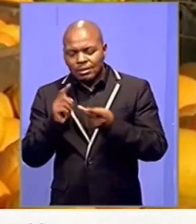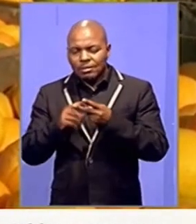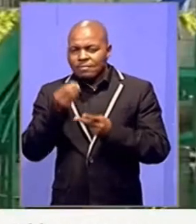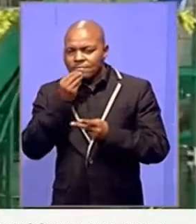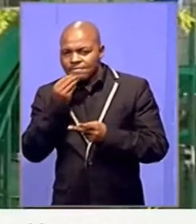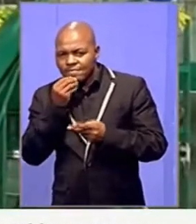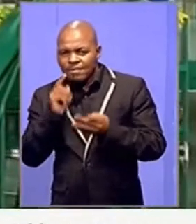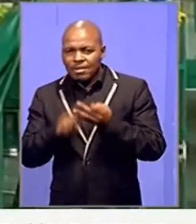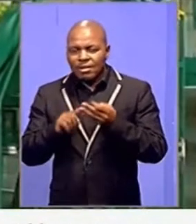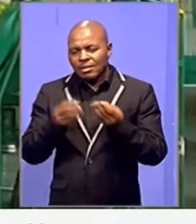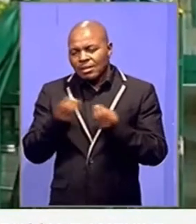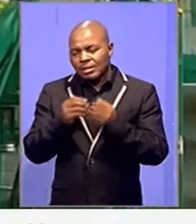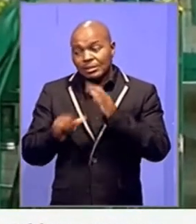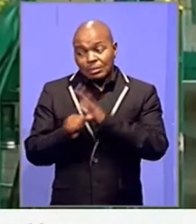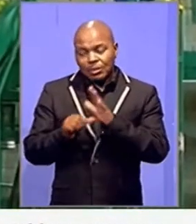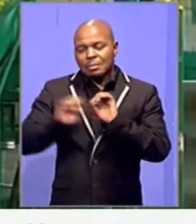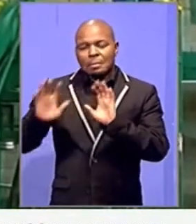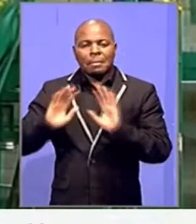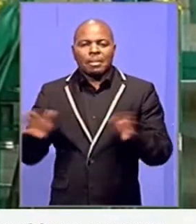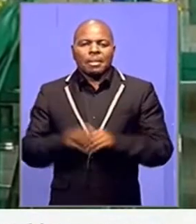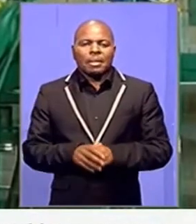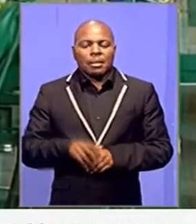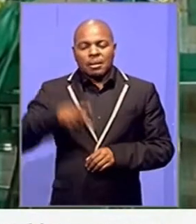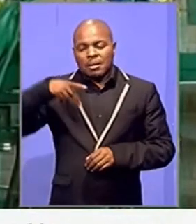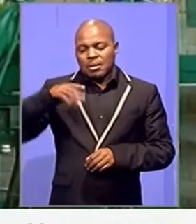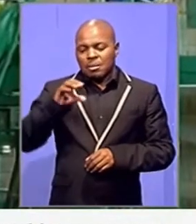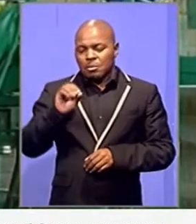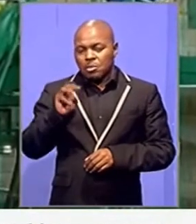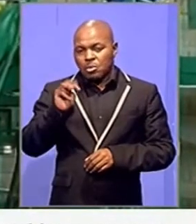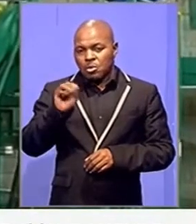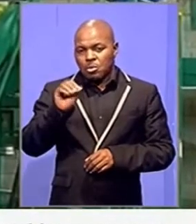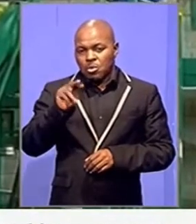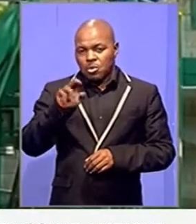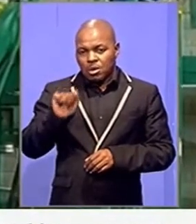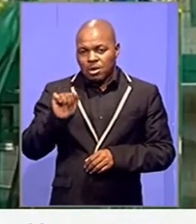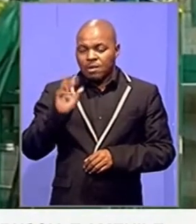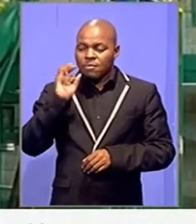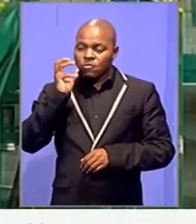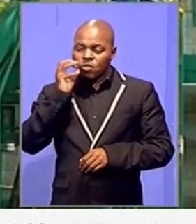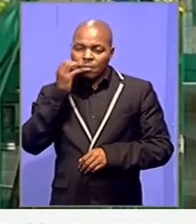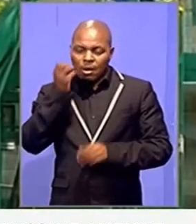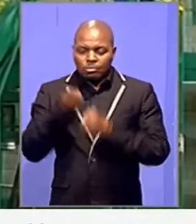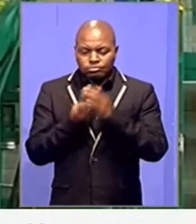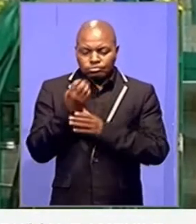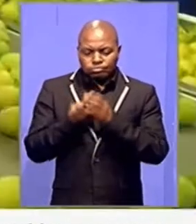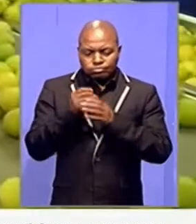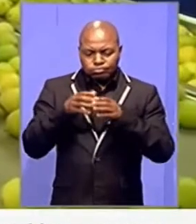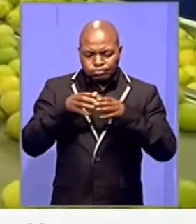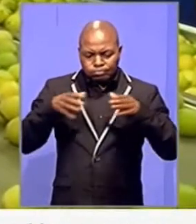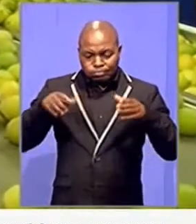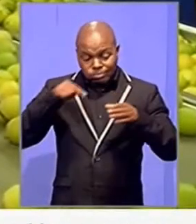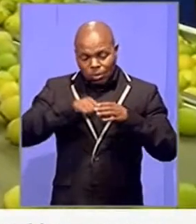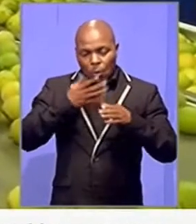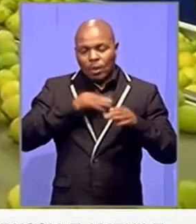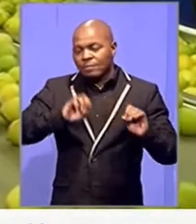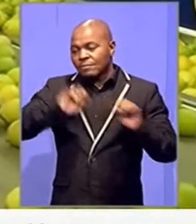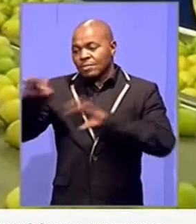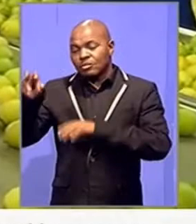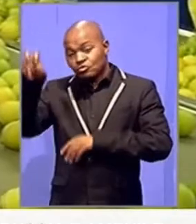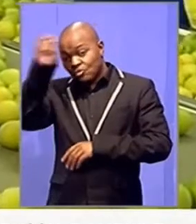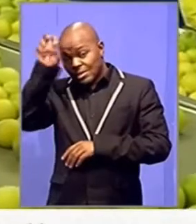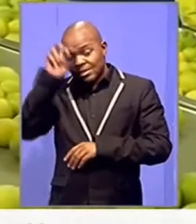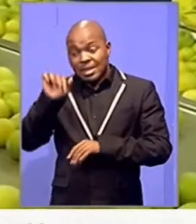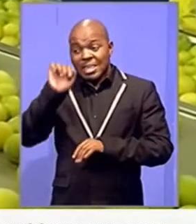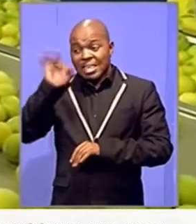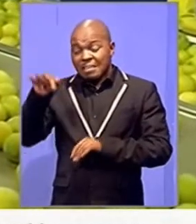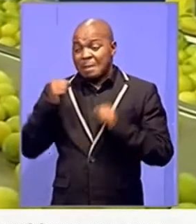thepa ya diphallelo. Pomona Fruit e re ntse e tswela pele ho hlahisa ditholwana tse reretsweng ho leba naheng eo ya Russia fela haeba maemo